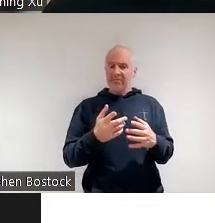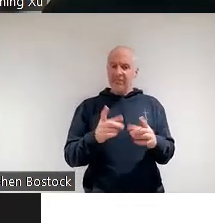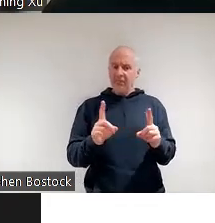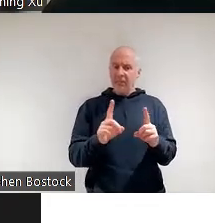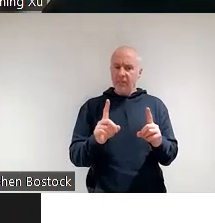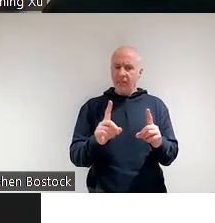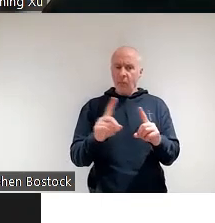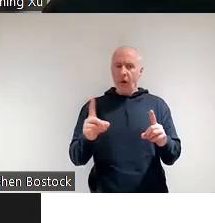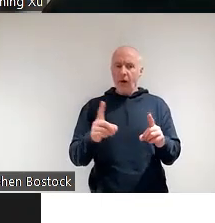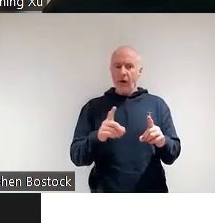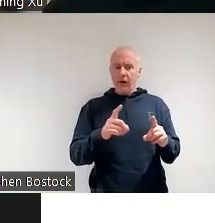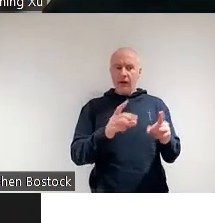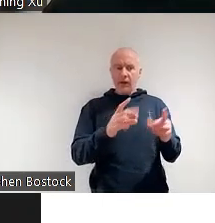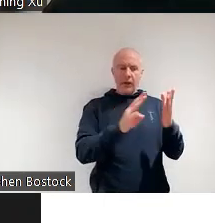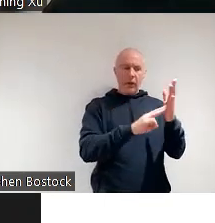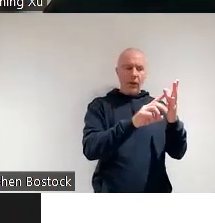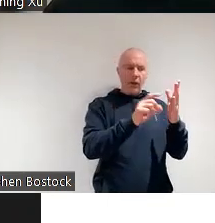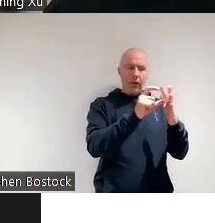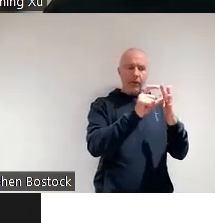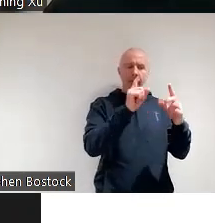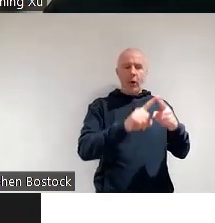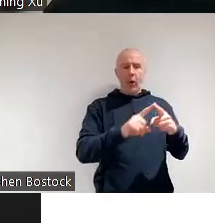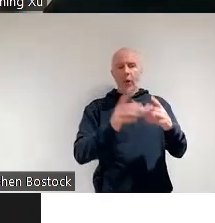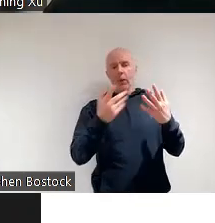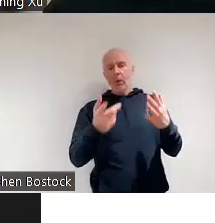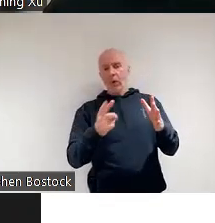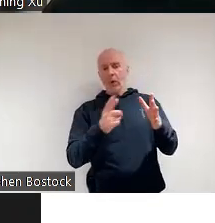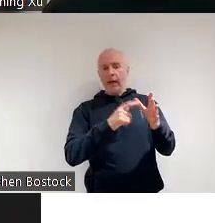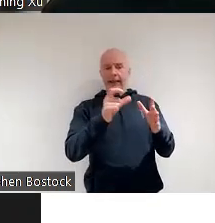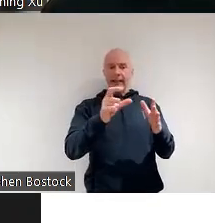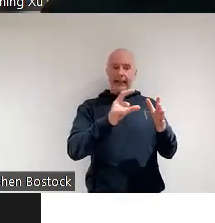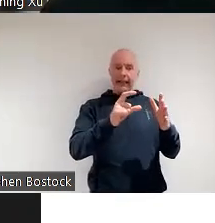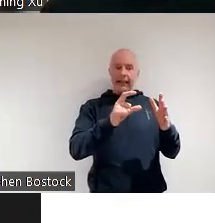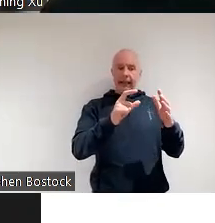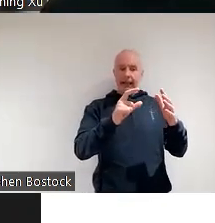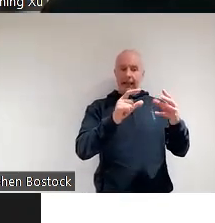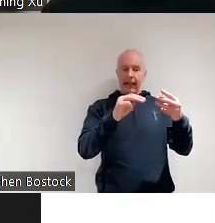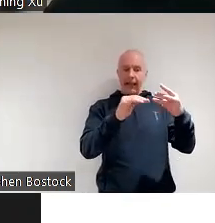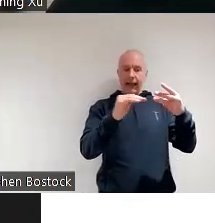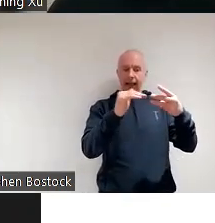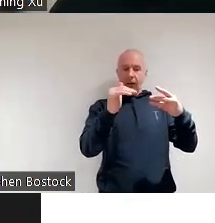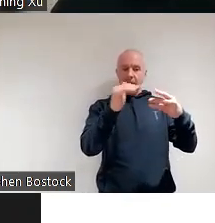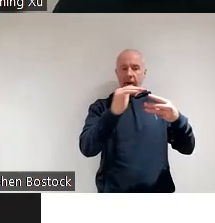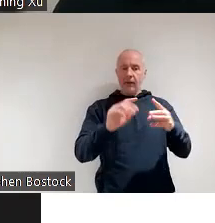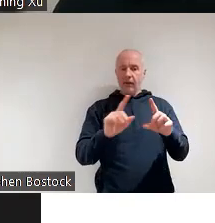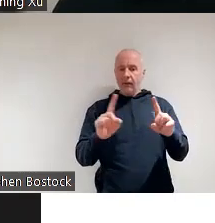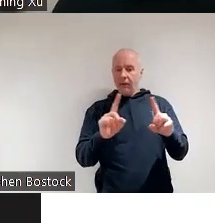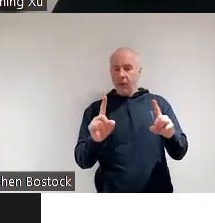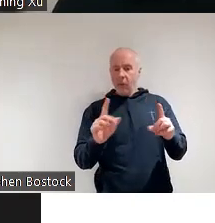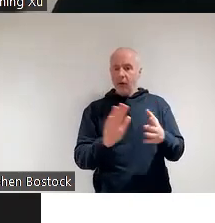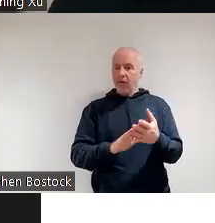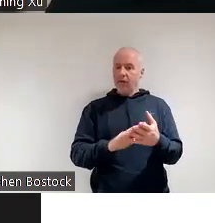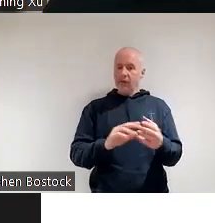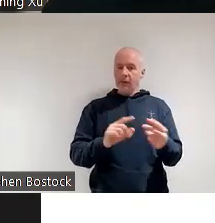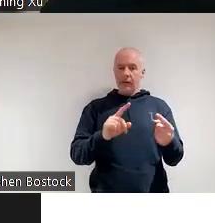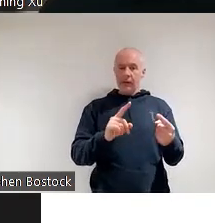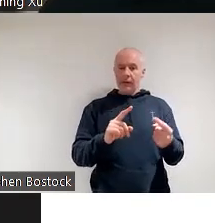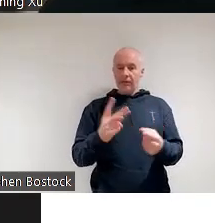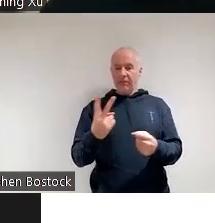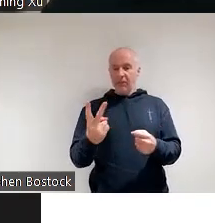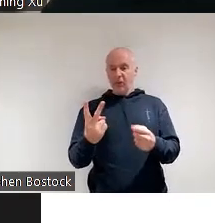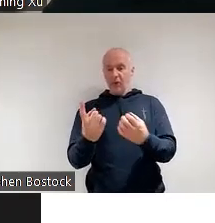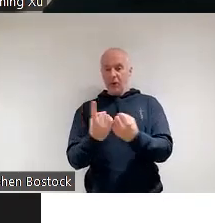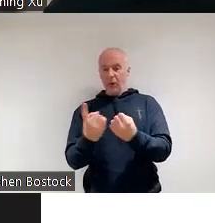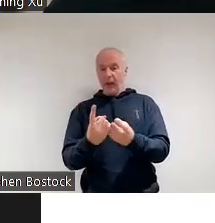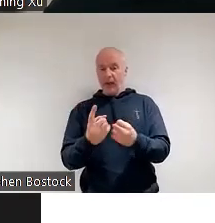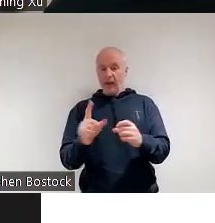mode or the AC level or the DC level based on 2 things. One thing is about the power level. As you could see